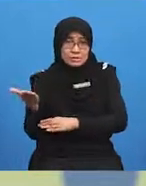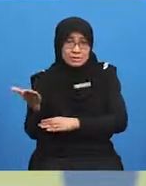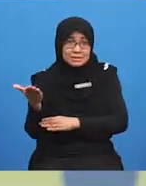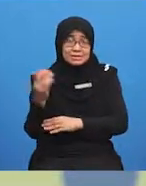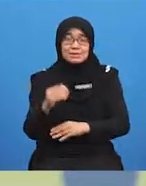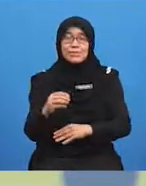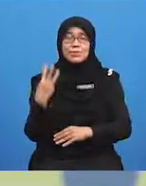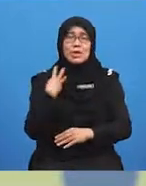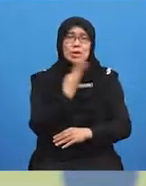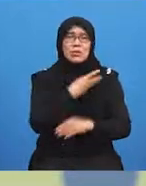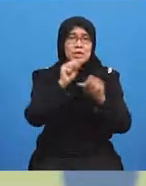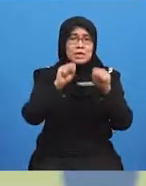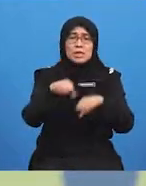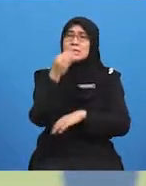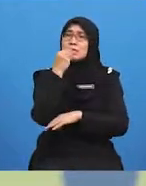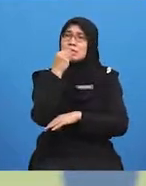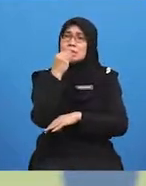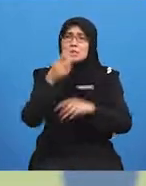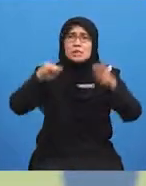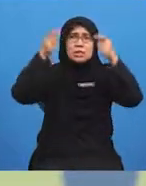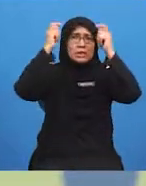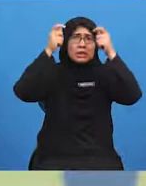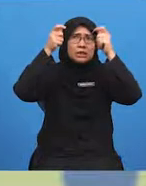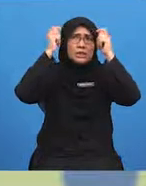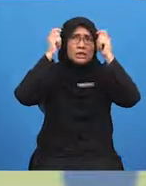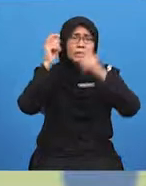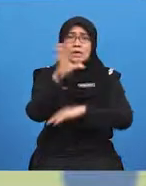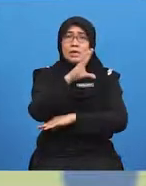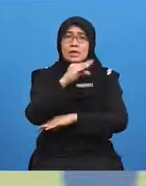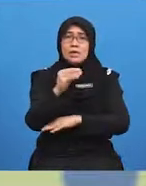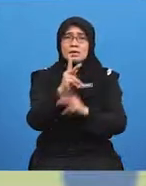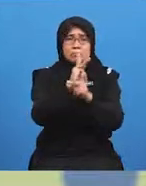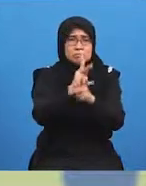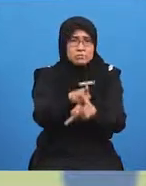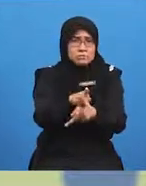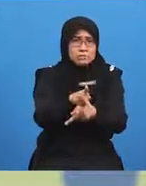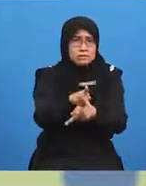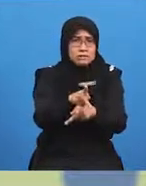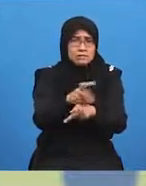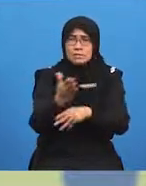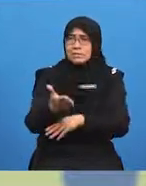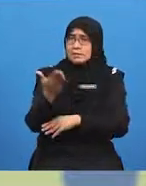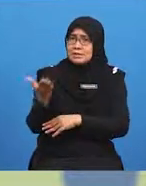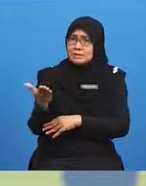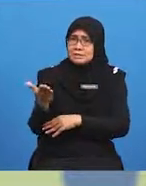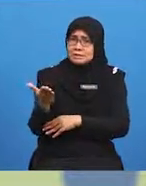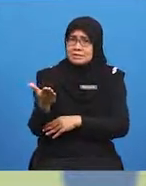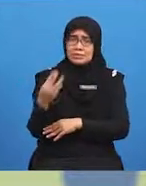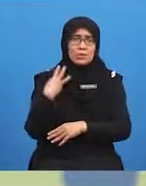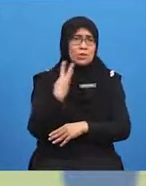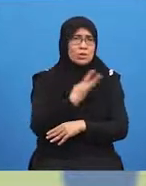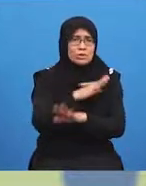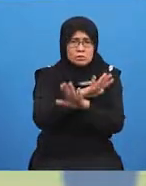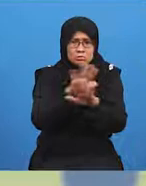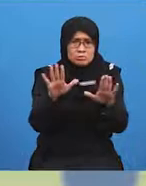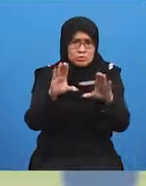could shower, and where we keep our things. We don't do everything at the same